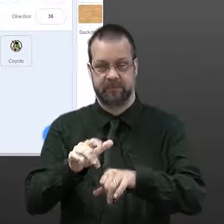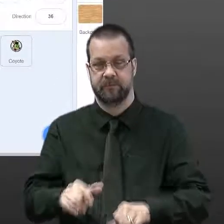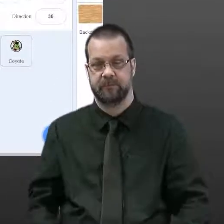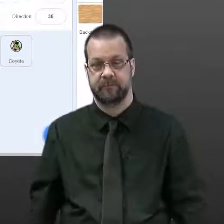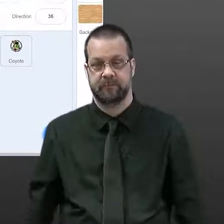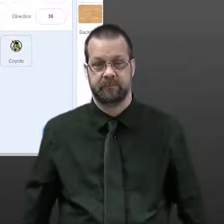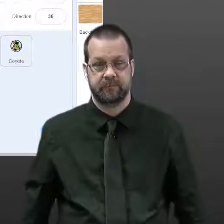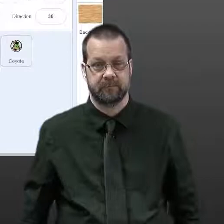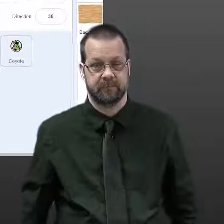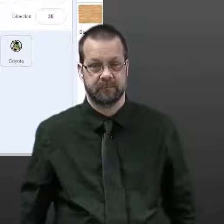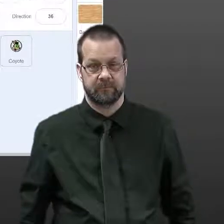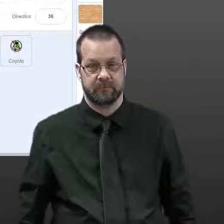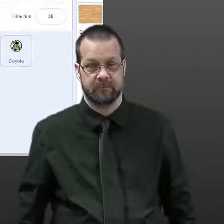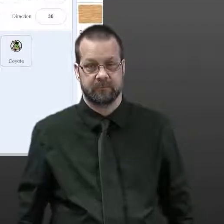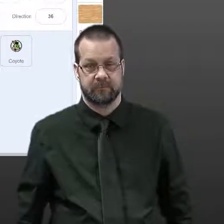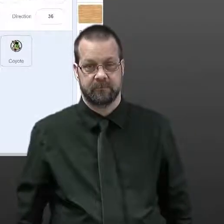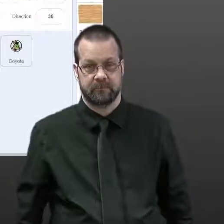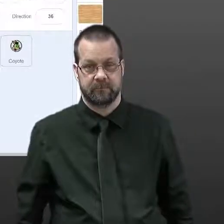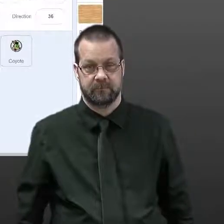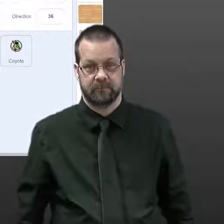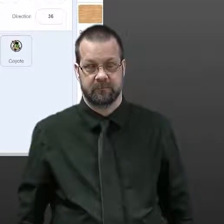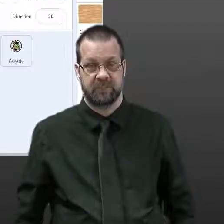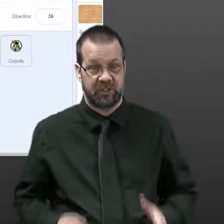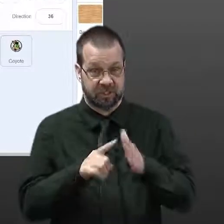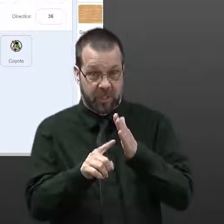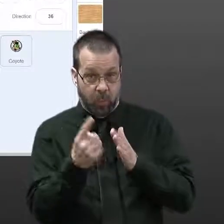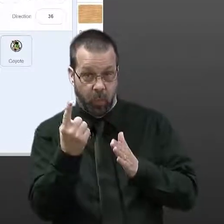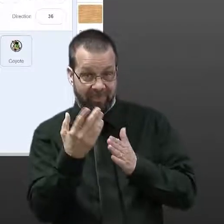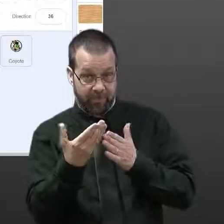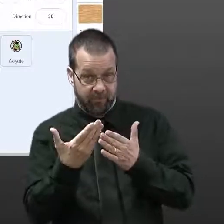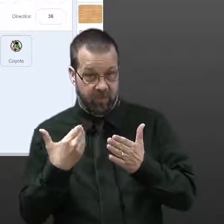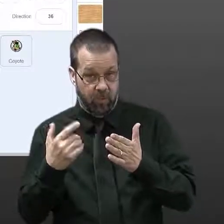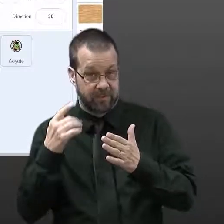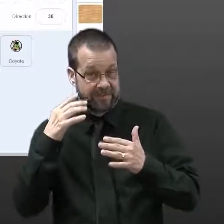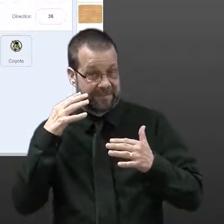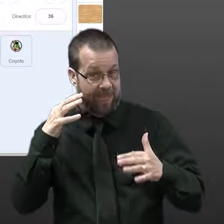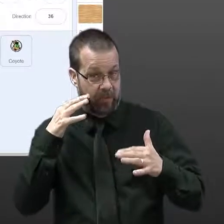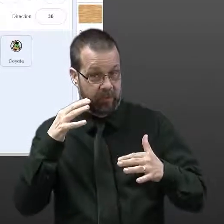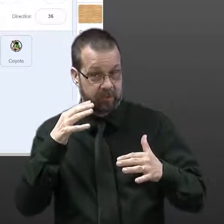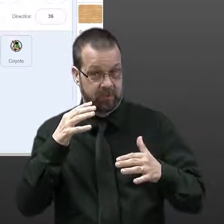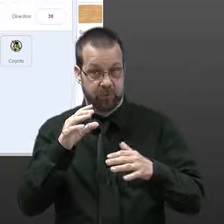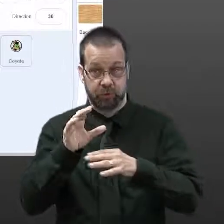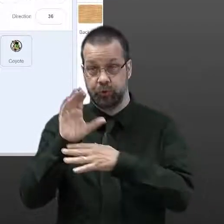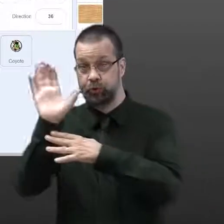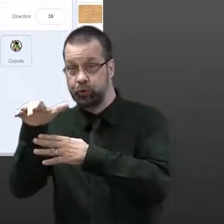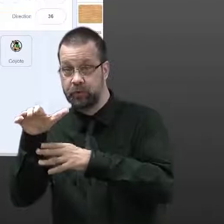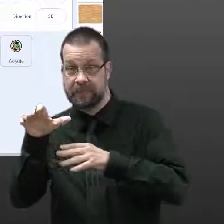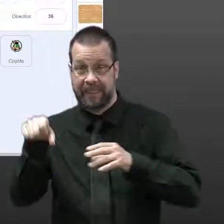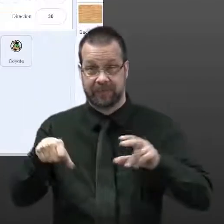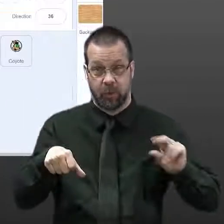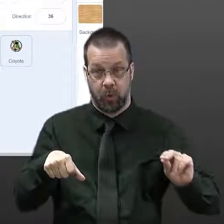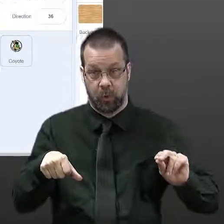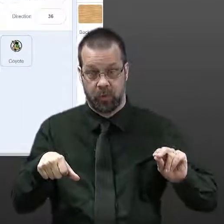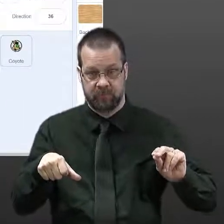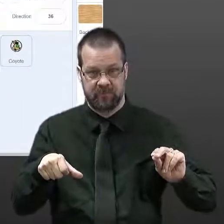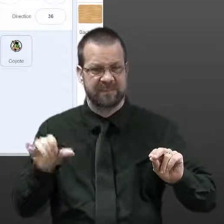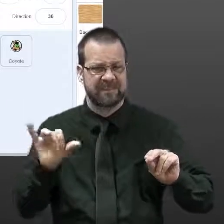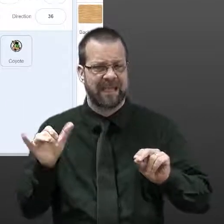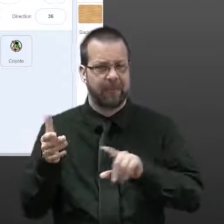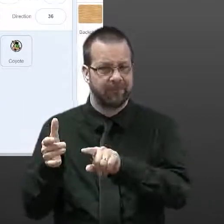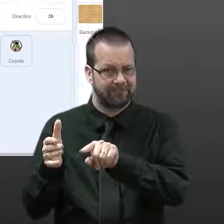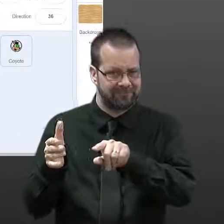thing before we start coding the sound, and that is if we're not shooting. So just like